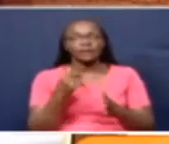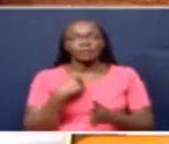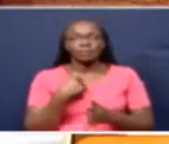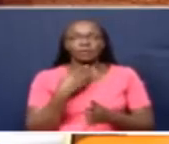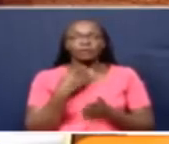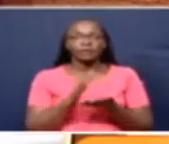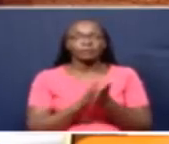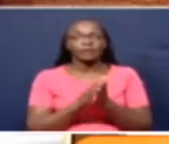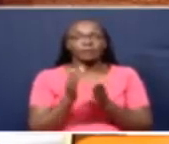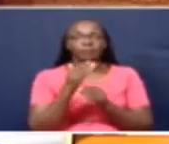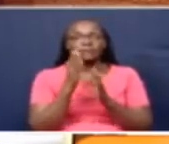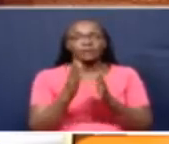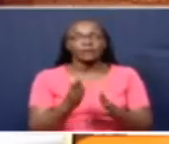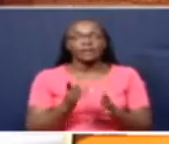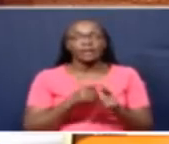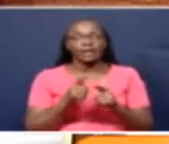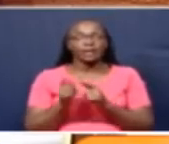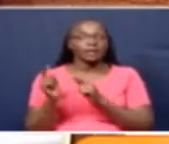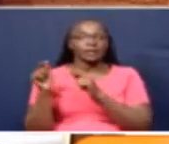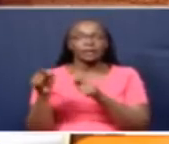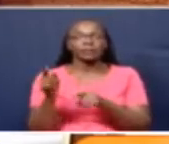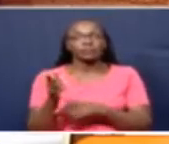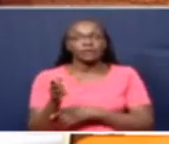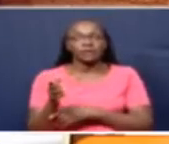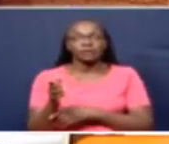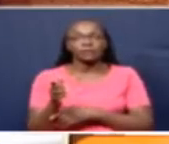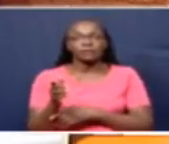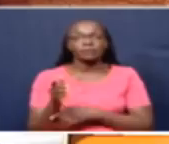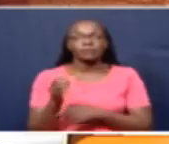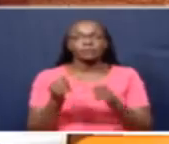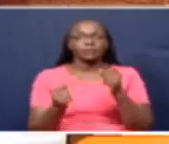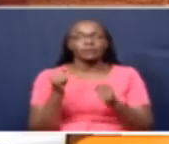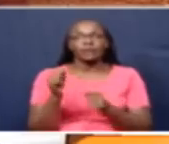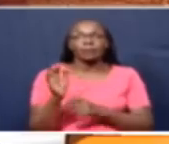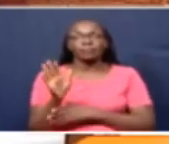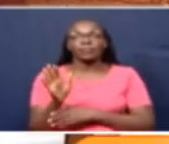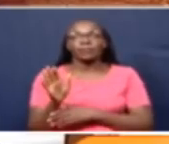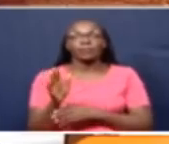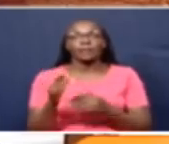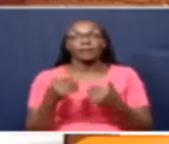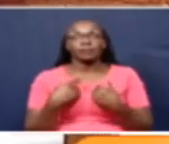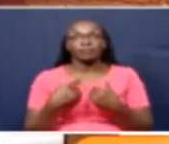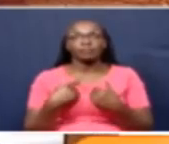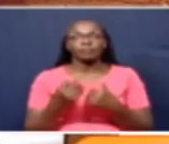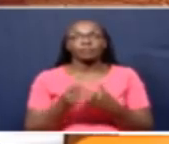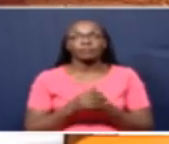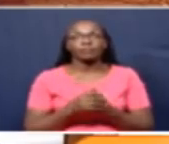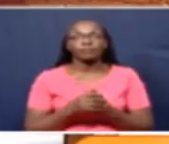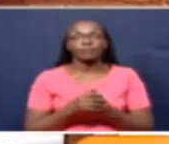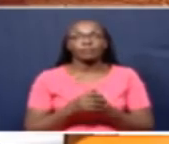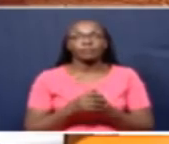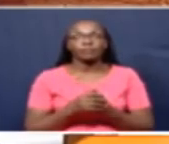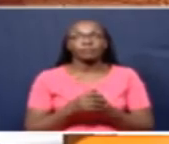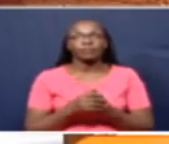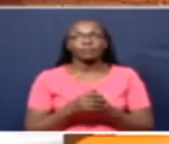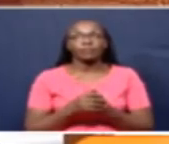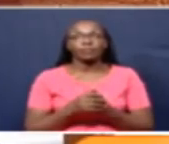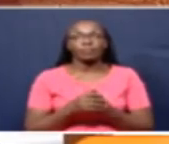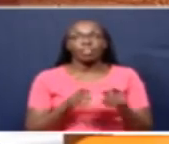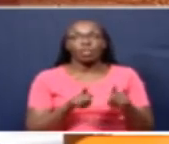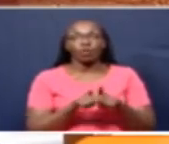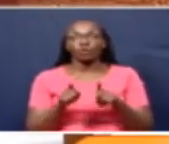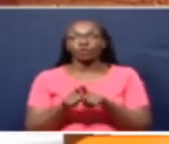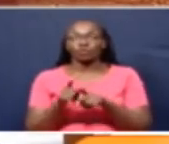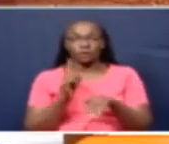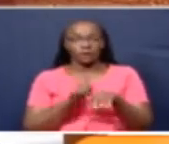when you finish your schooling, will you come to me? Here's my card. I'm going to be a manager soon, and I need talent like you. I said, okay. So when I